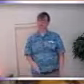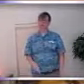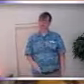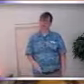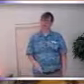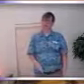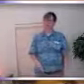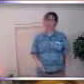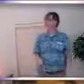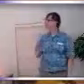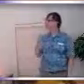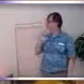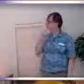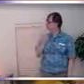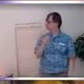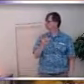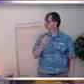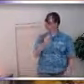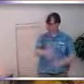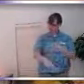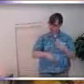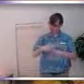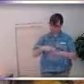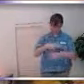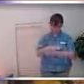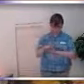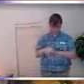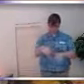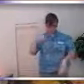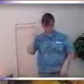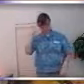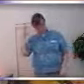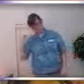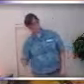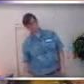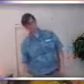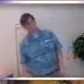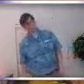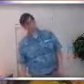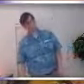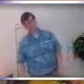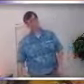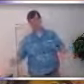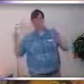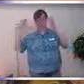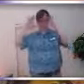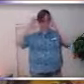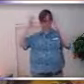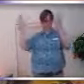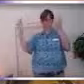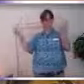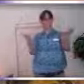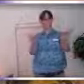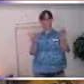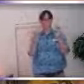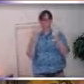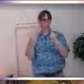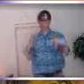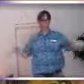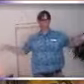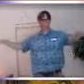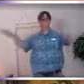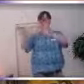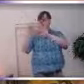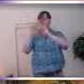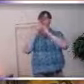because people don't know about conscious or collective consciousness.